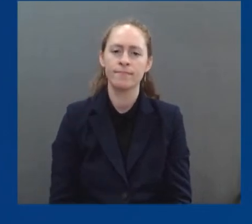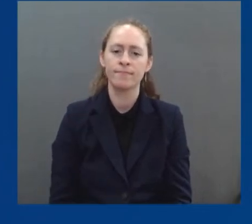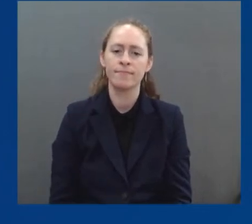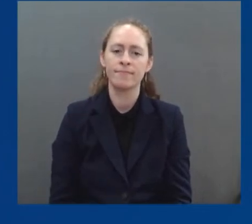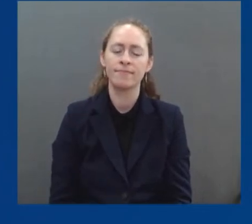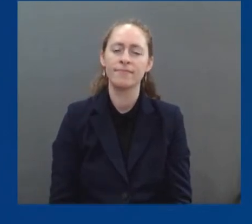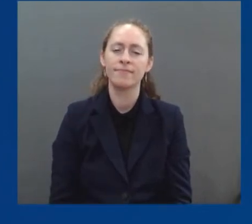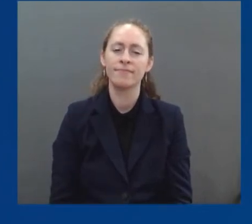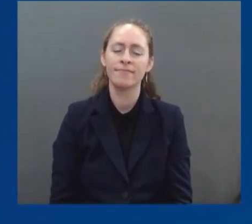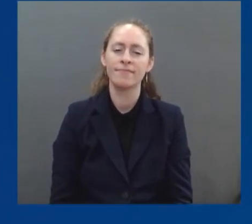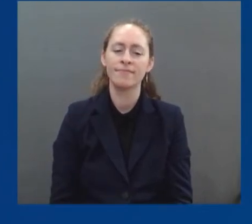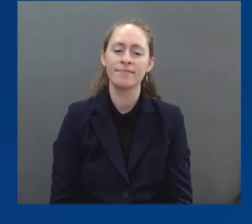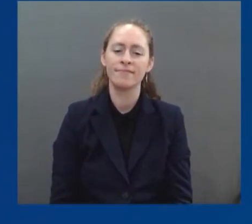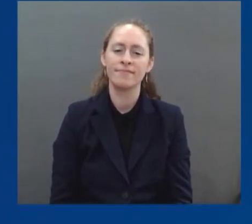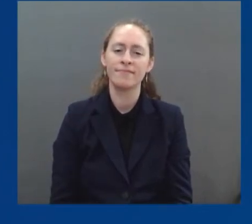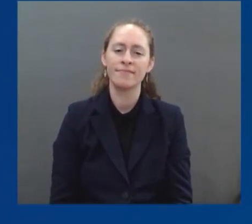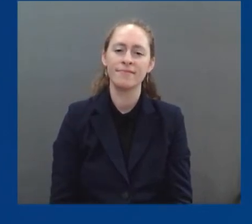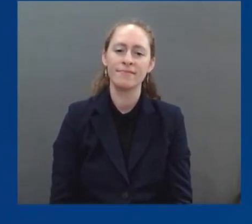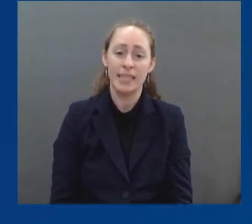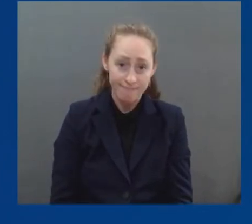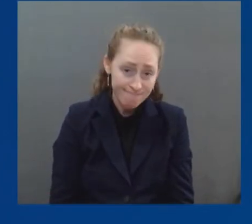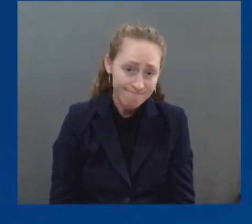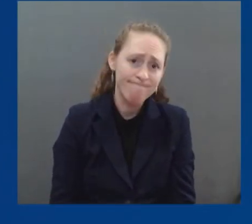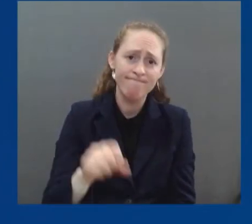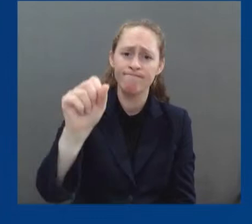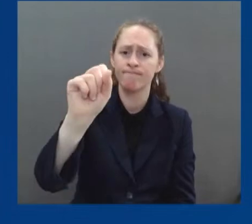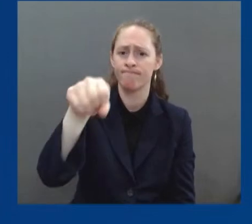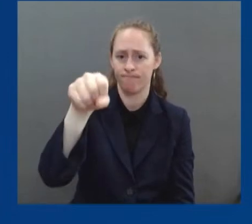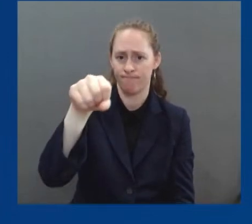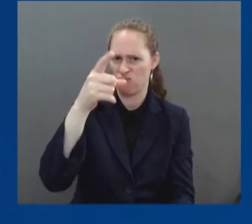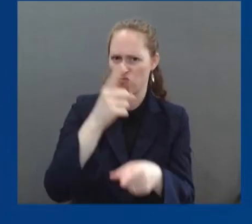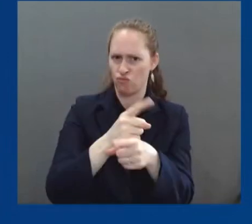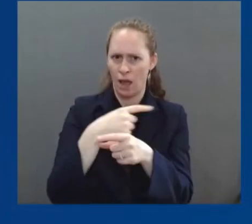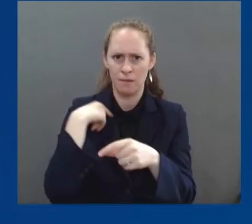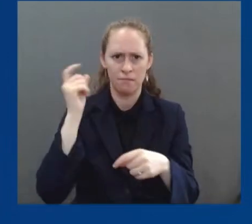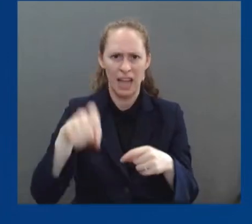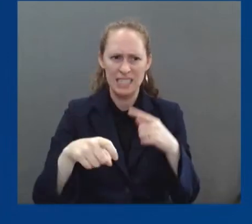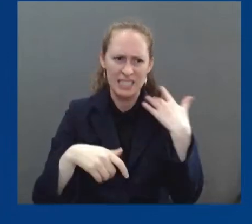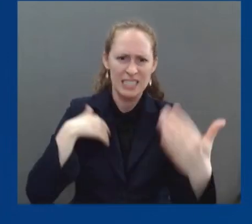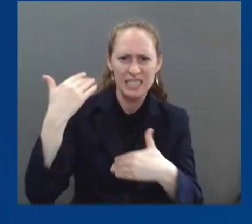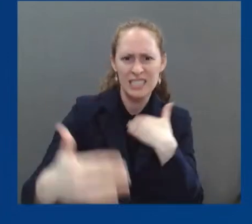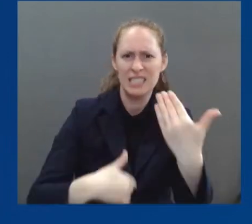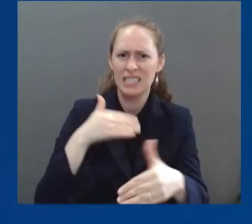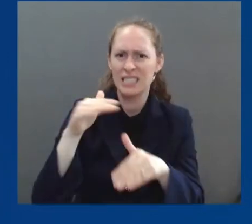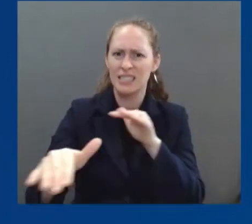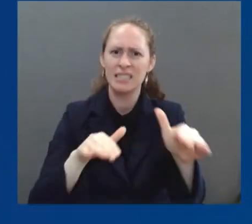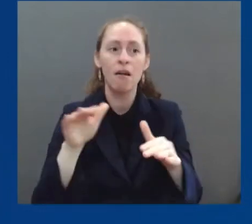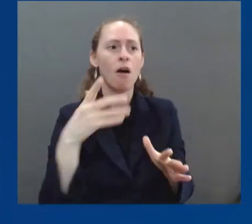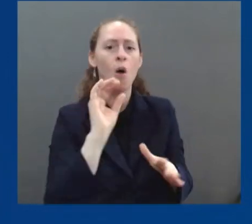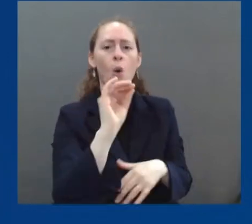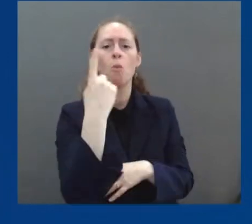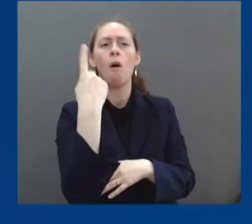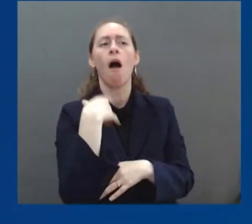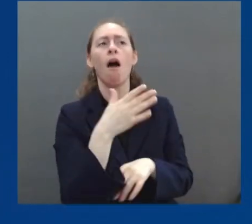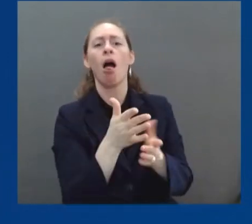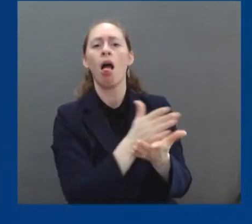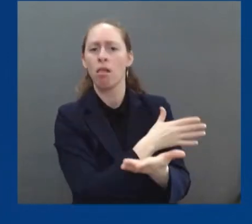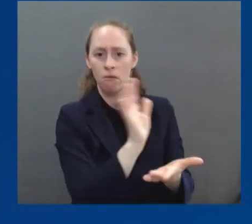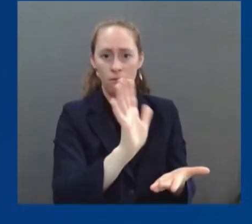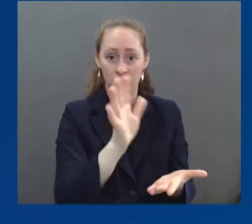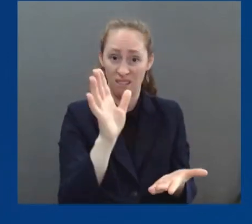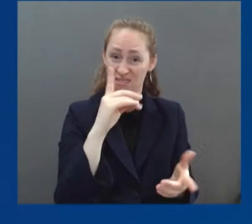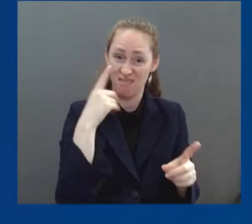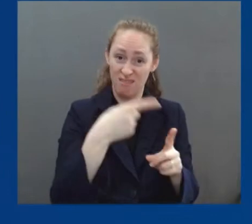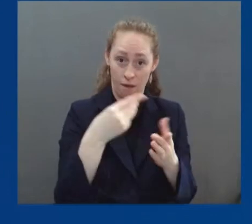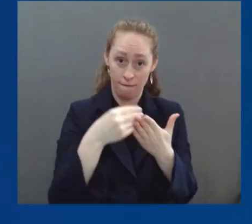that no American is left behind. So that means that if we need more funding to address long COVID, we're going to fight to get that from Congress, because we understand